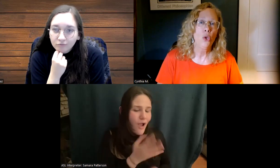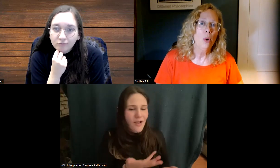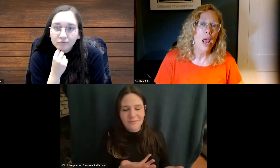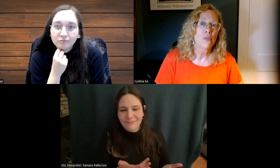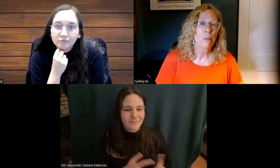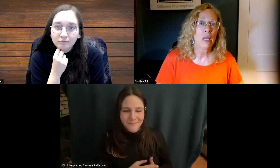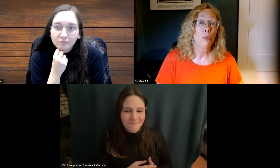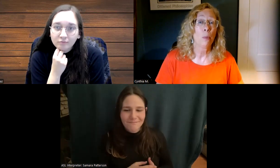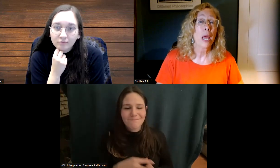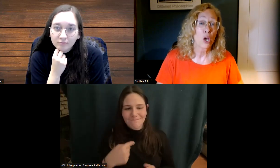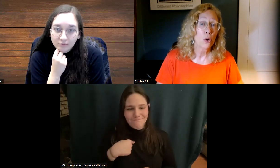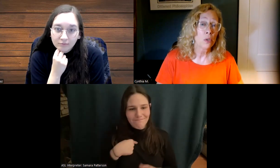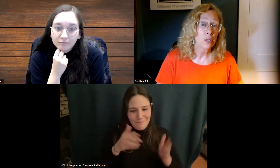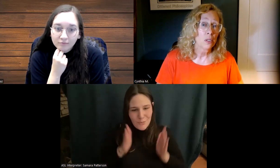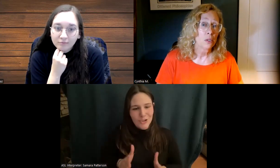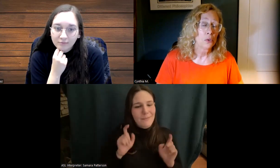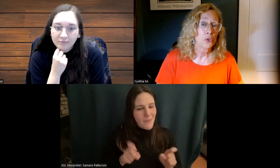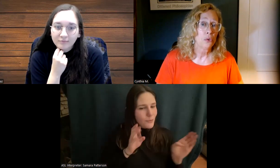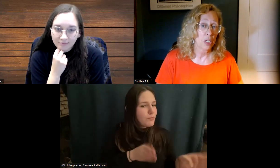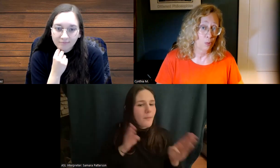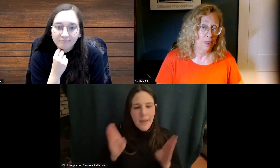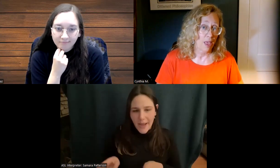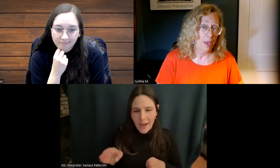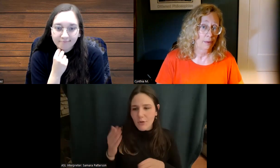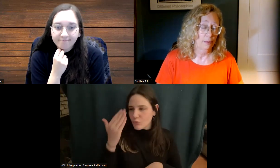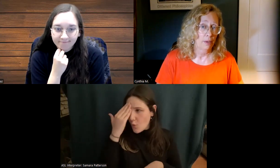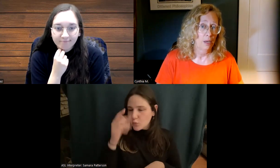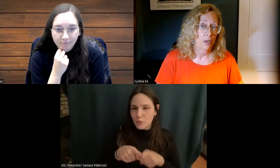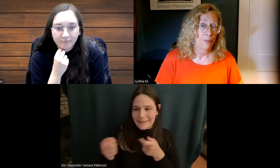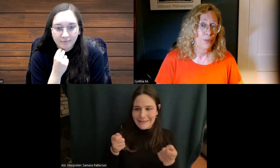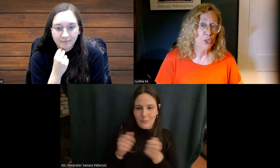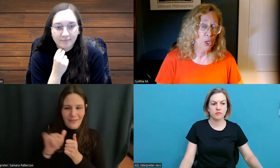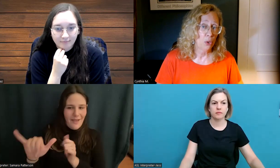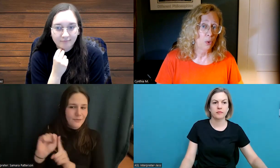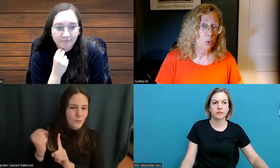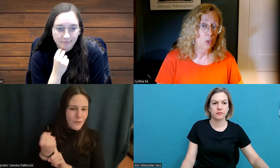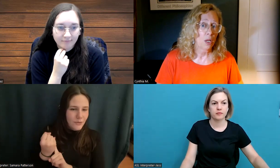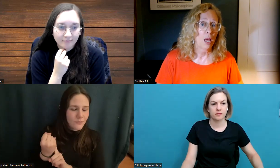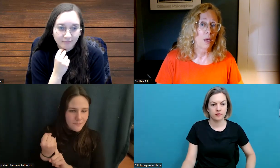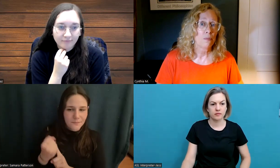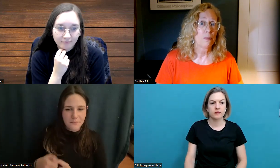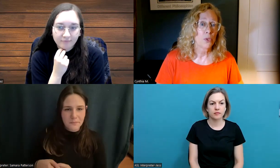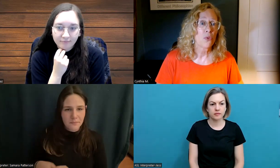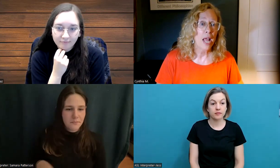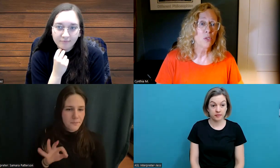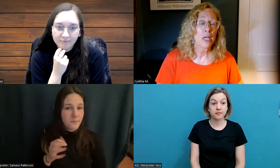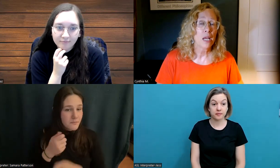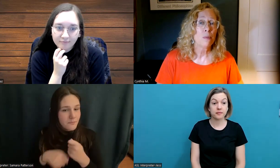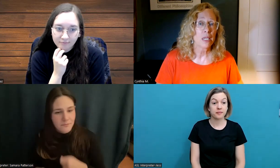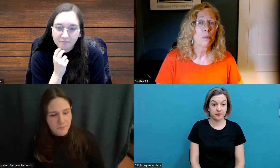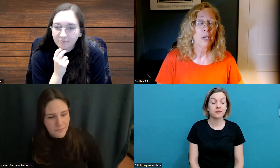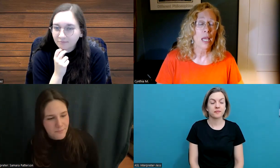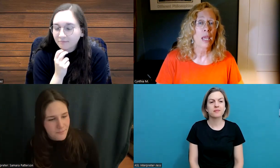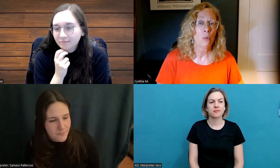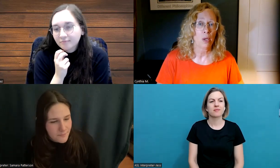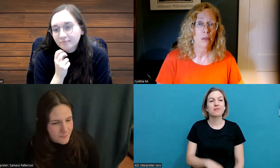and you have to be prepared to deal with that. So, so that's what comes